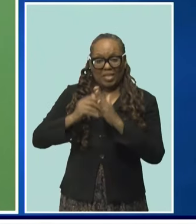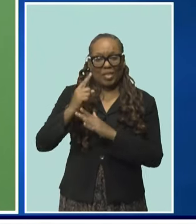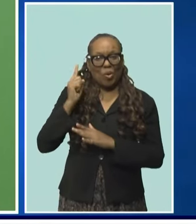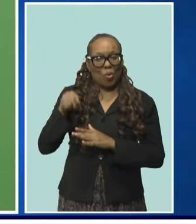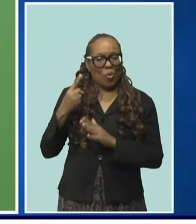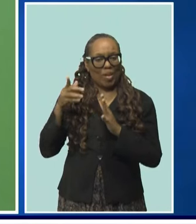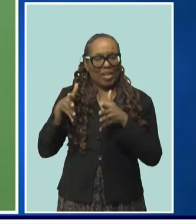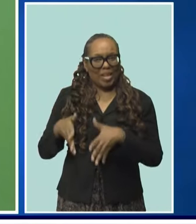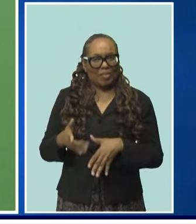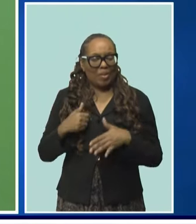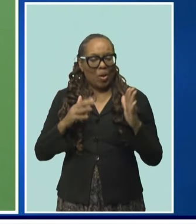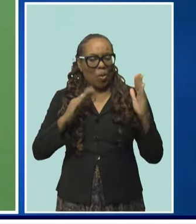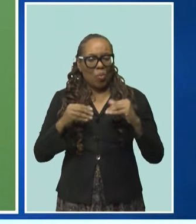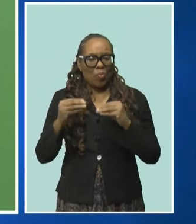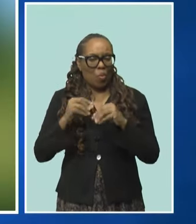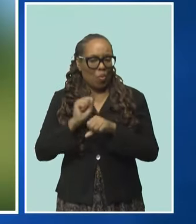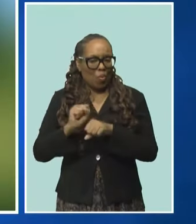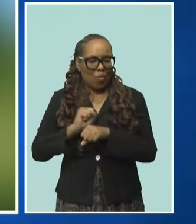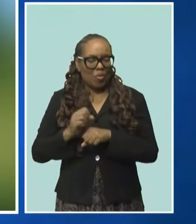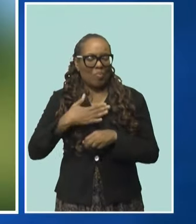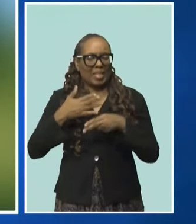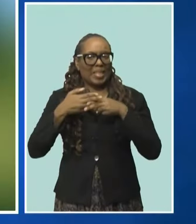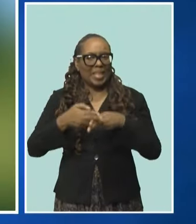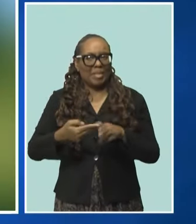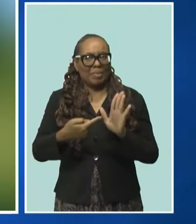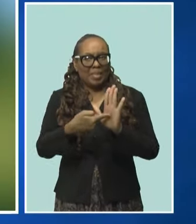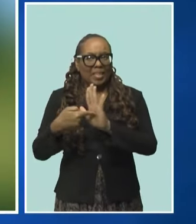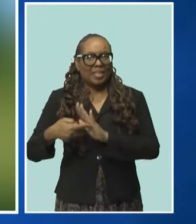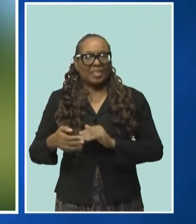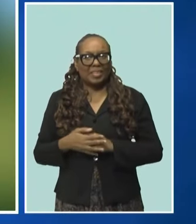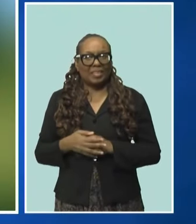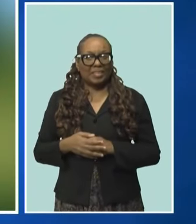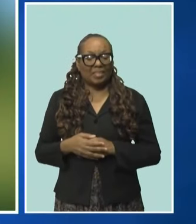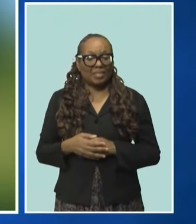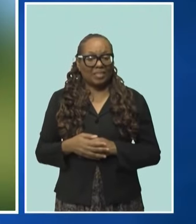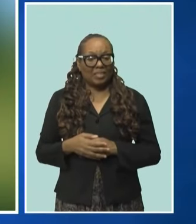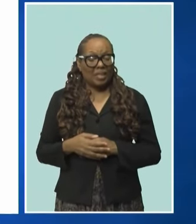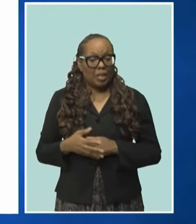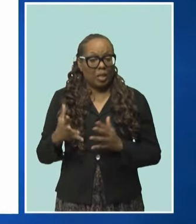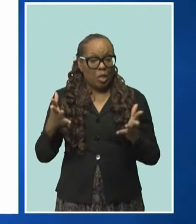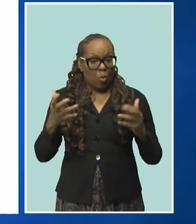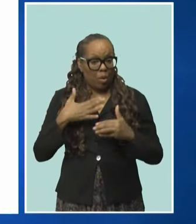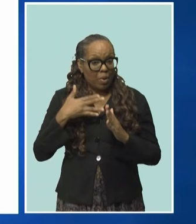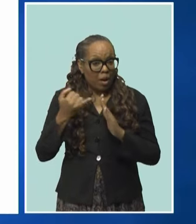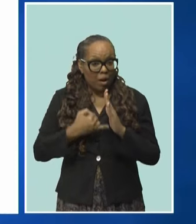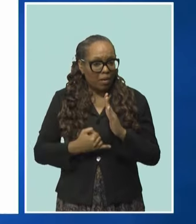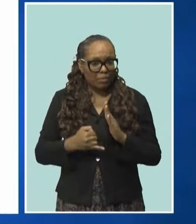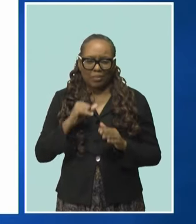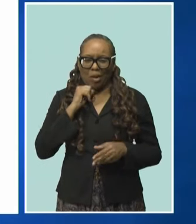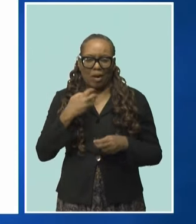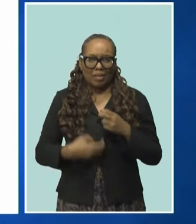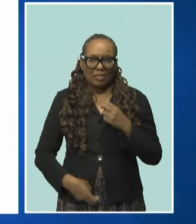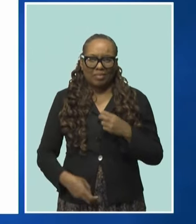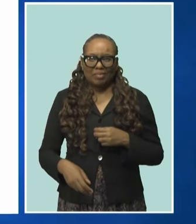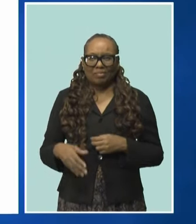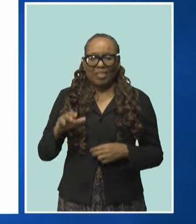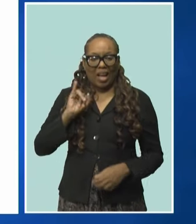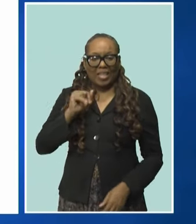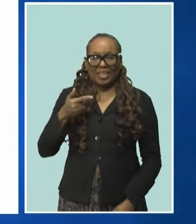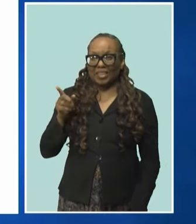out there, get my name out there. And finding MJ Claus Art is not difficult. You can find me on Instagram